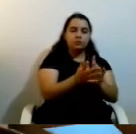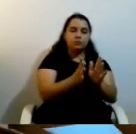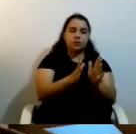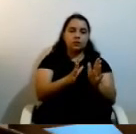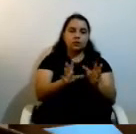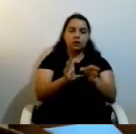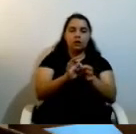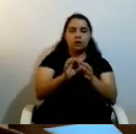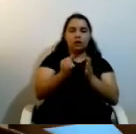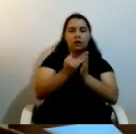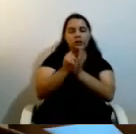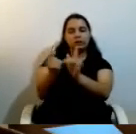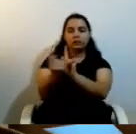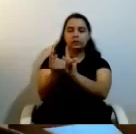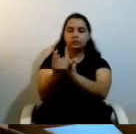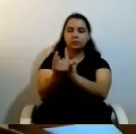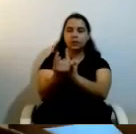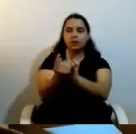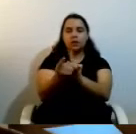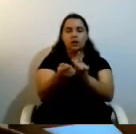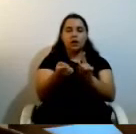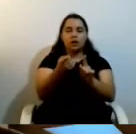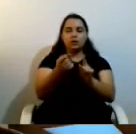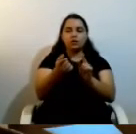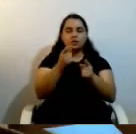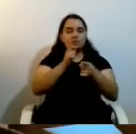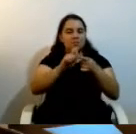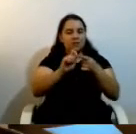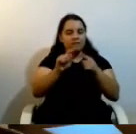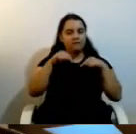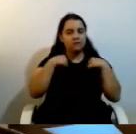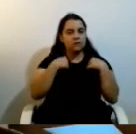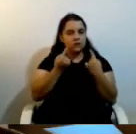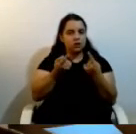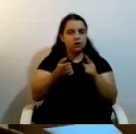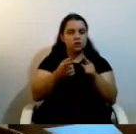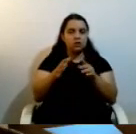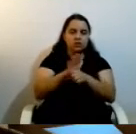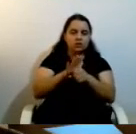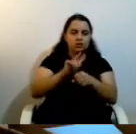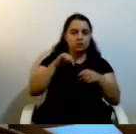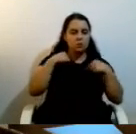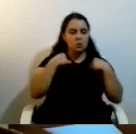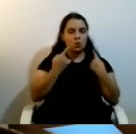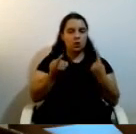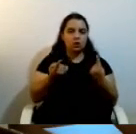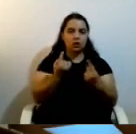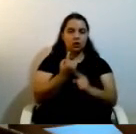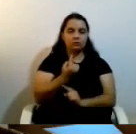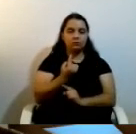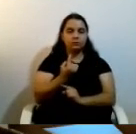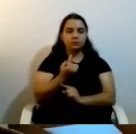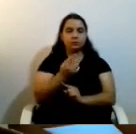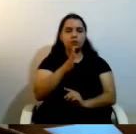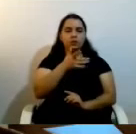unique person and unique personal circumstances, and the better we learn how